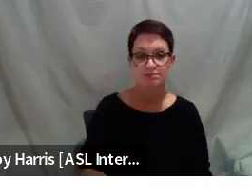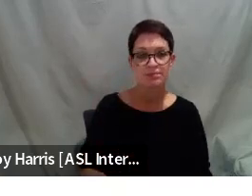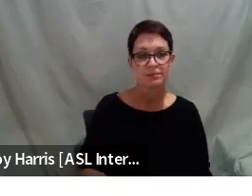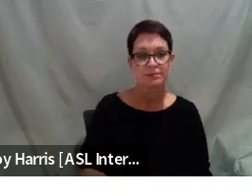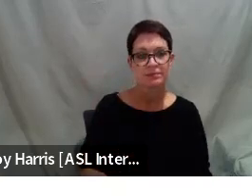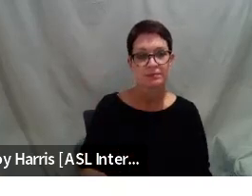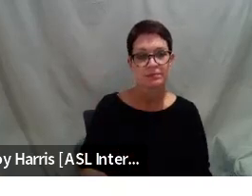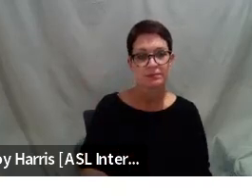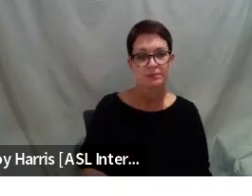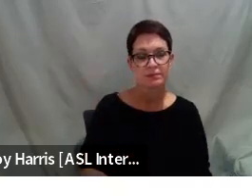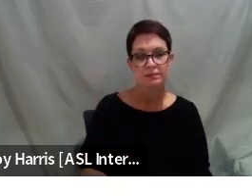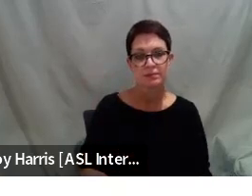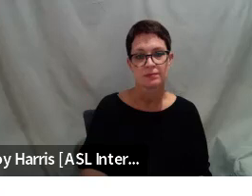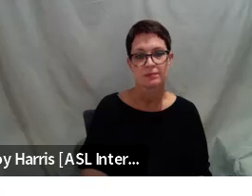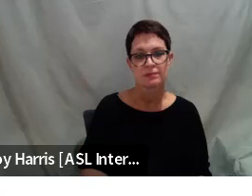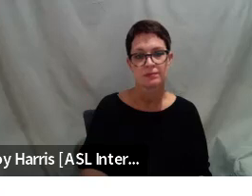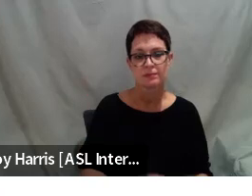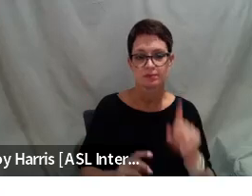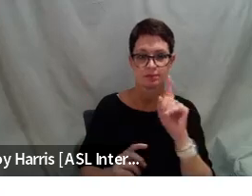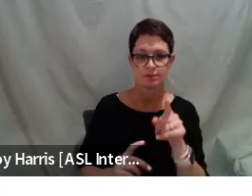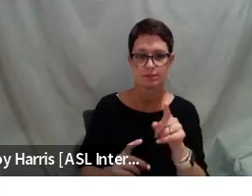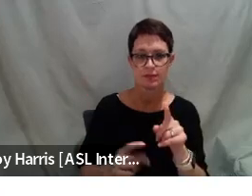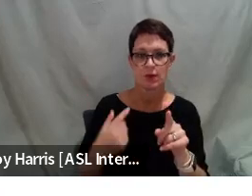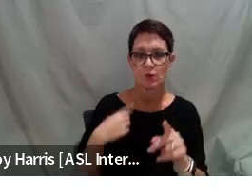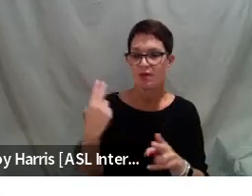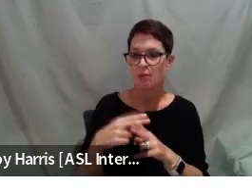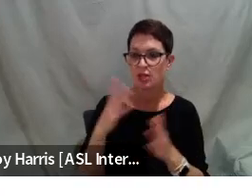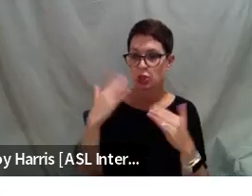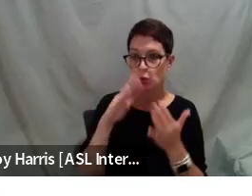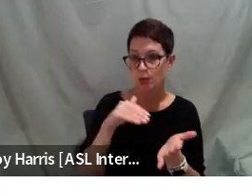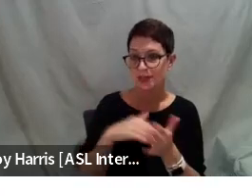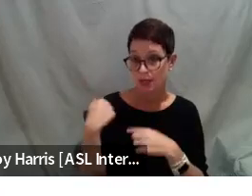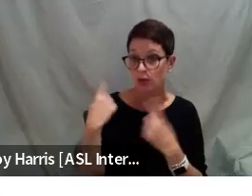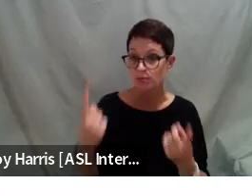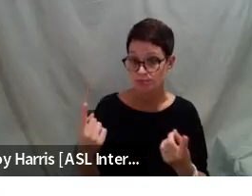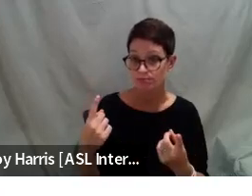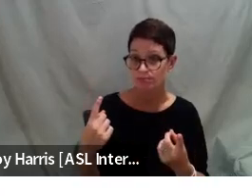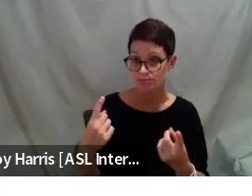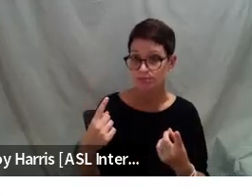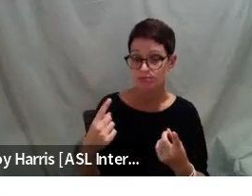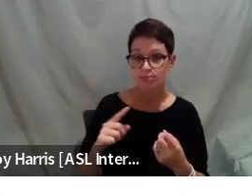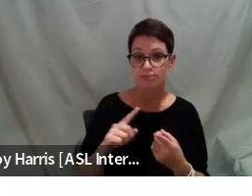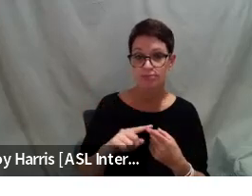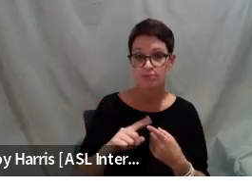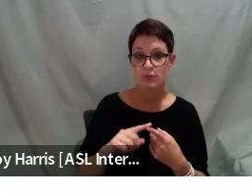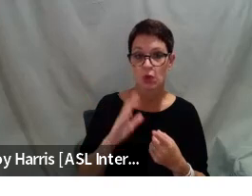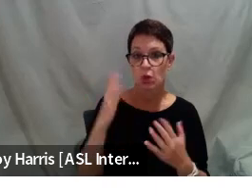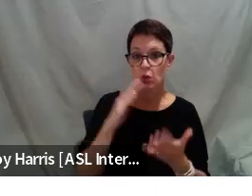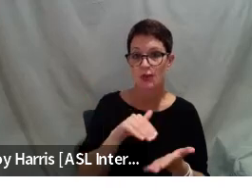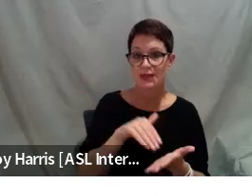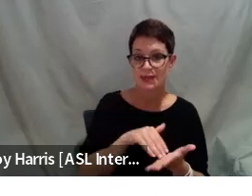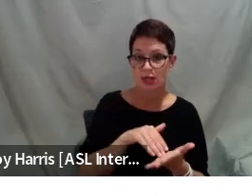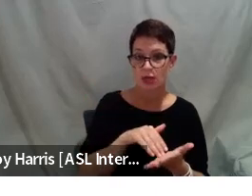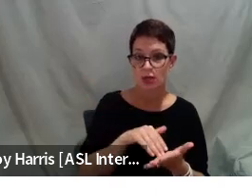so we have been mentioning cooling centers, and cooling centers